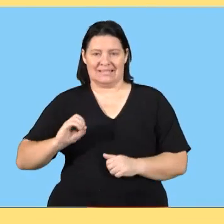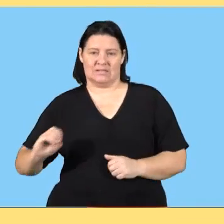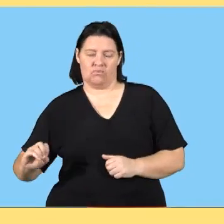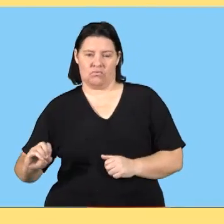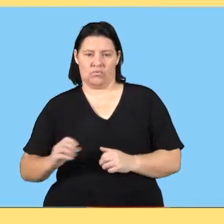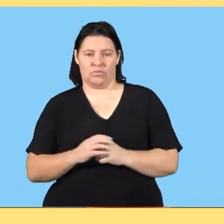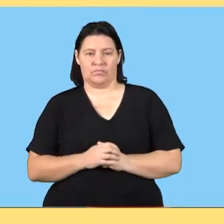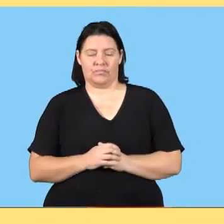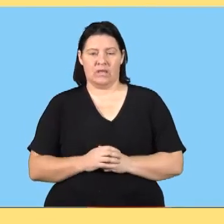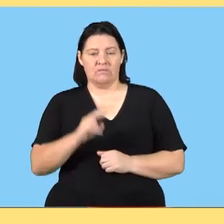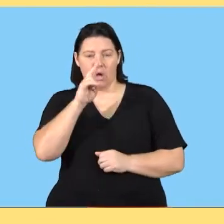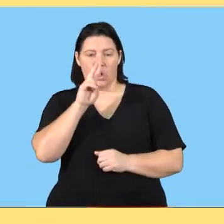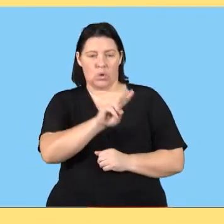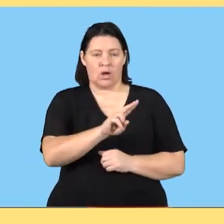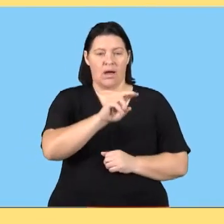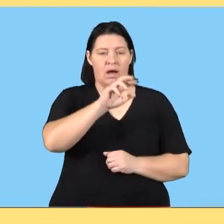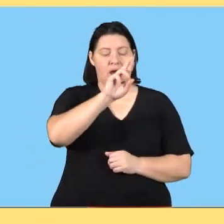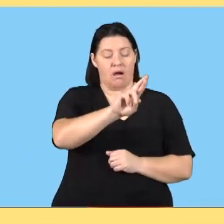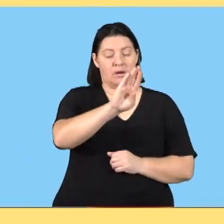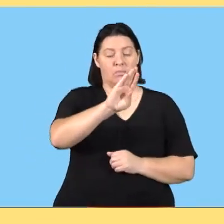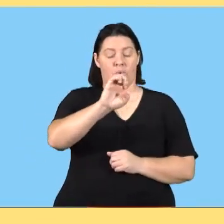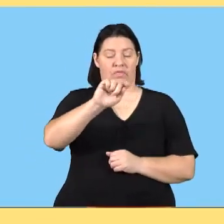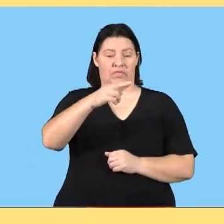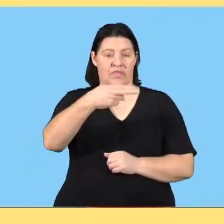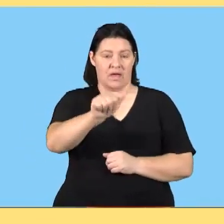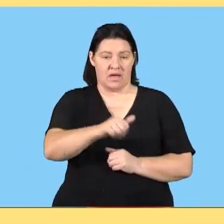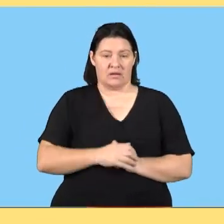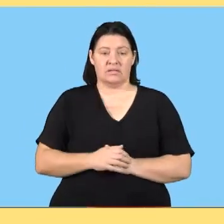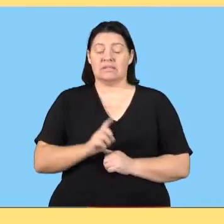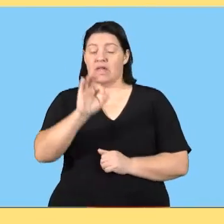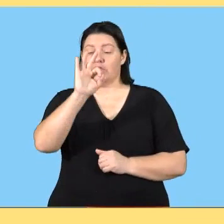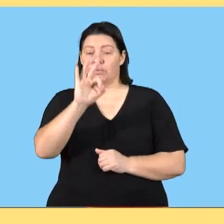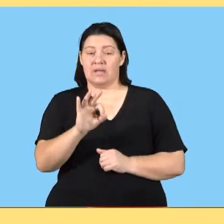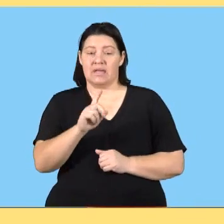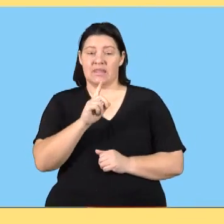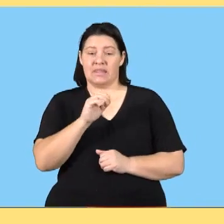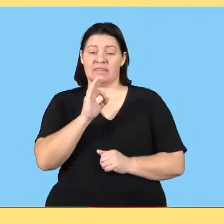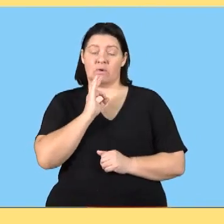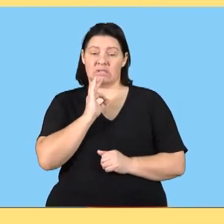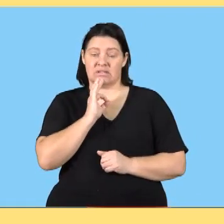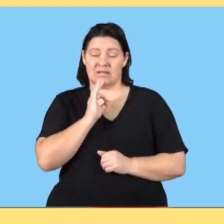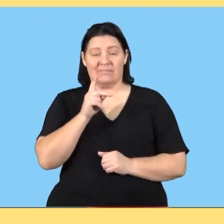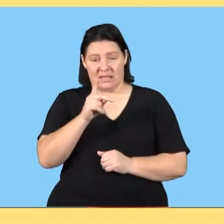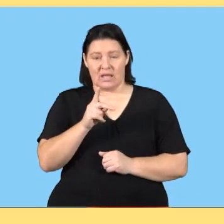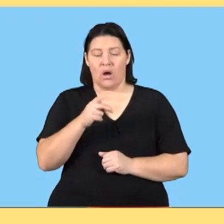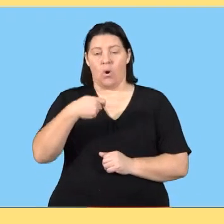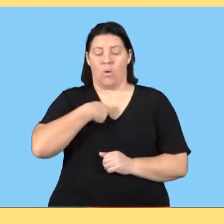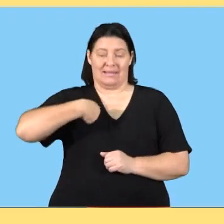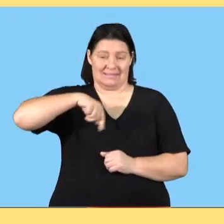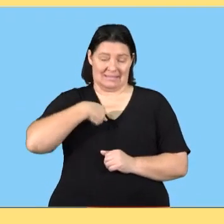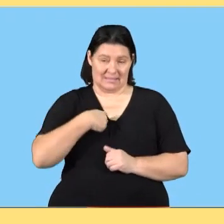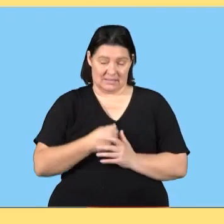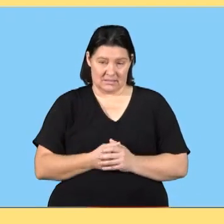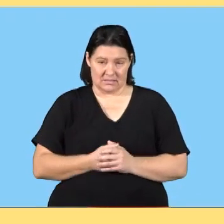zero. If we look at Arbotha, it says 3,000 is what Arbotha was